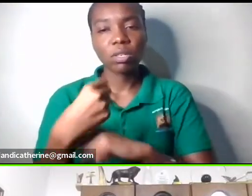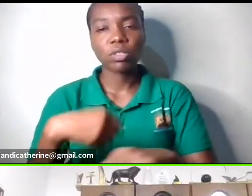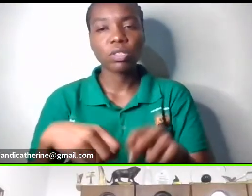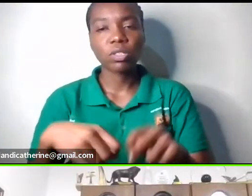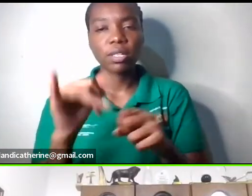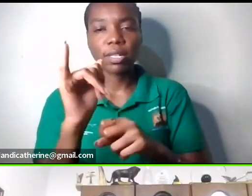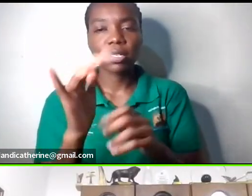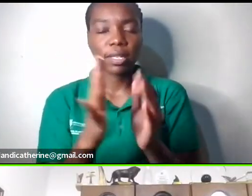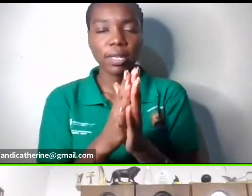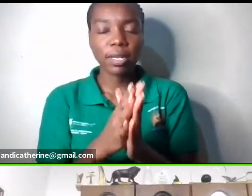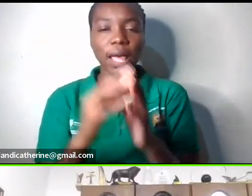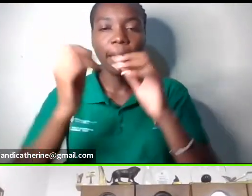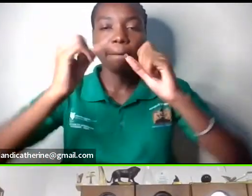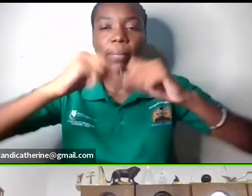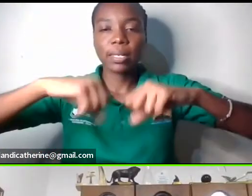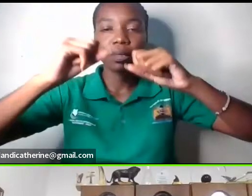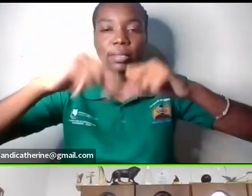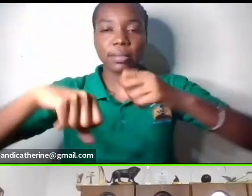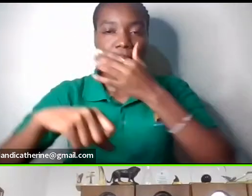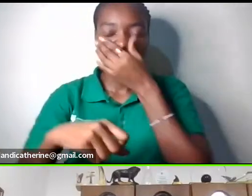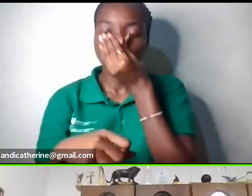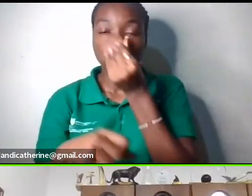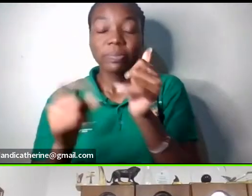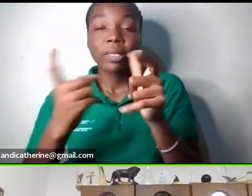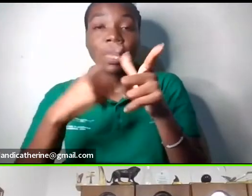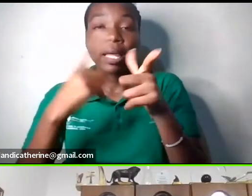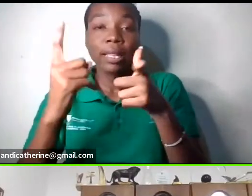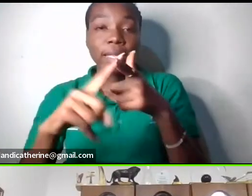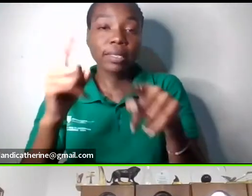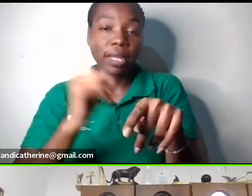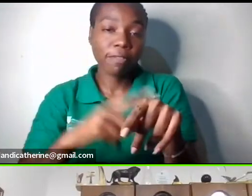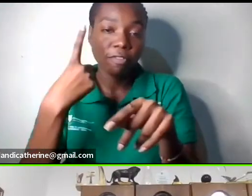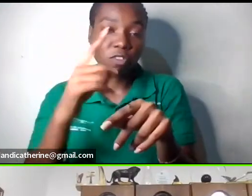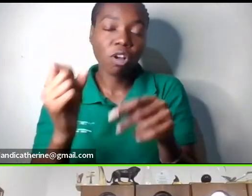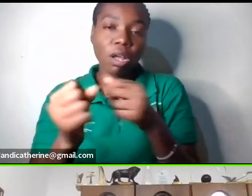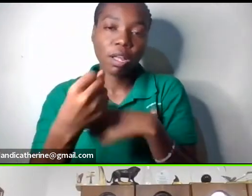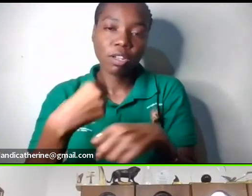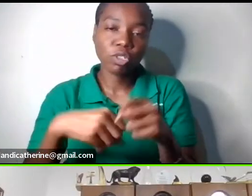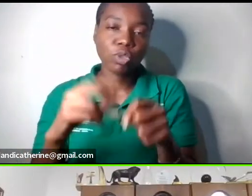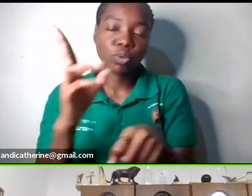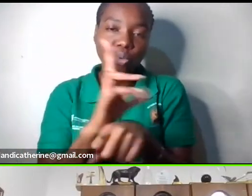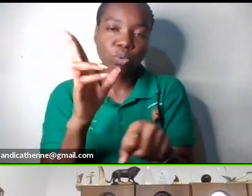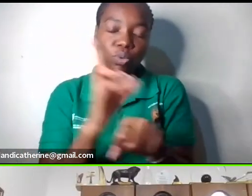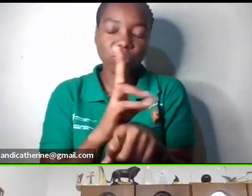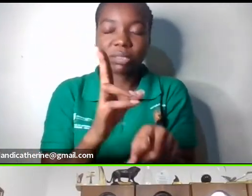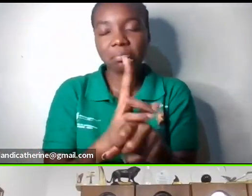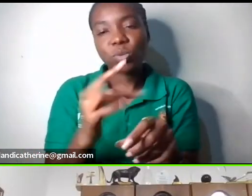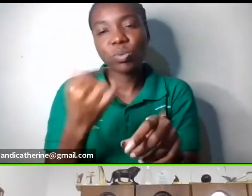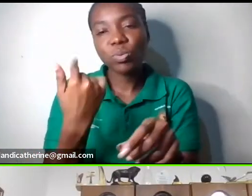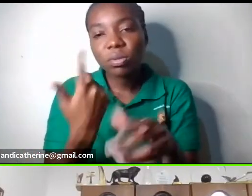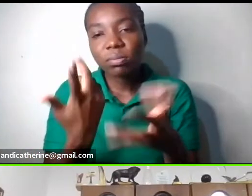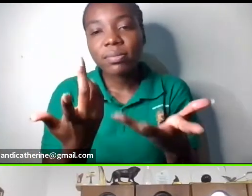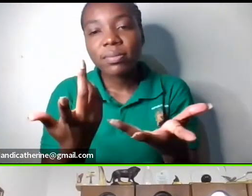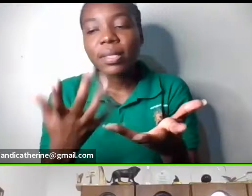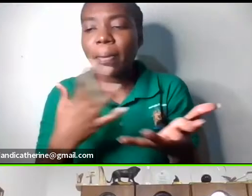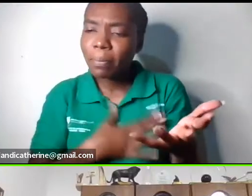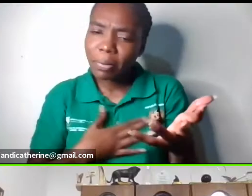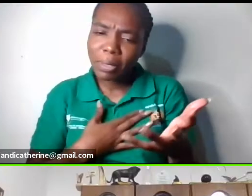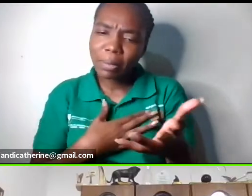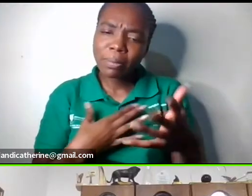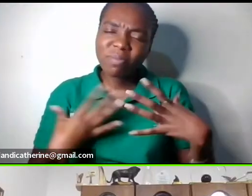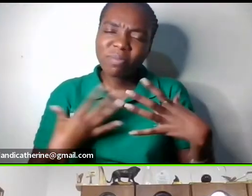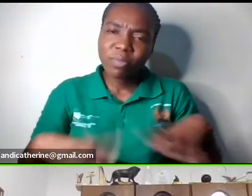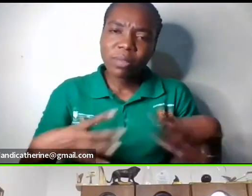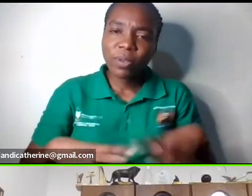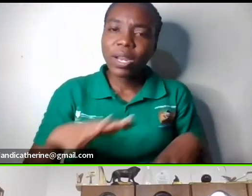capacity. And then during the operation, the users are the local people also. And therefore, I